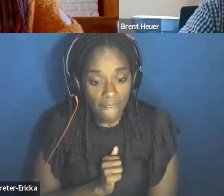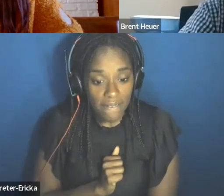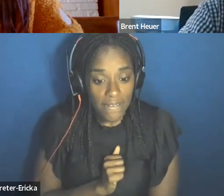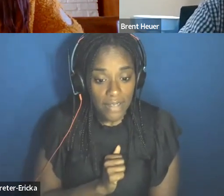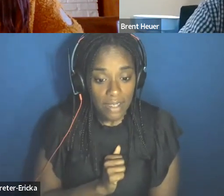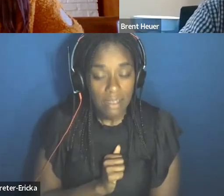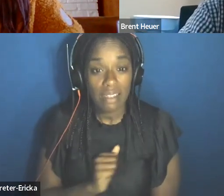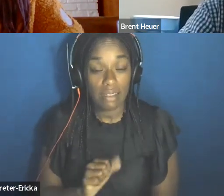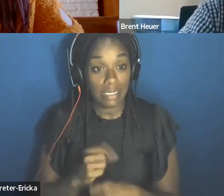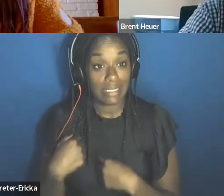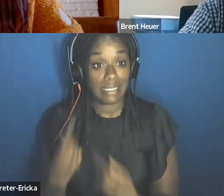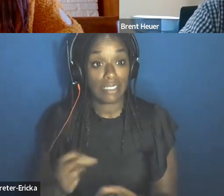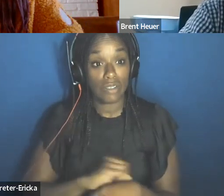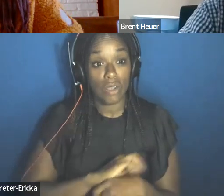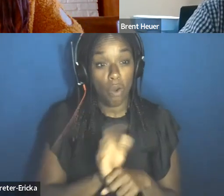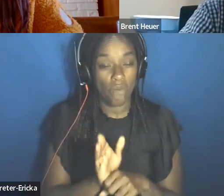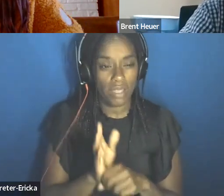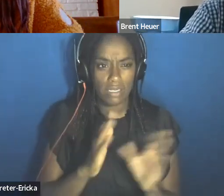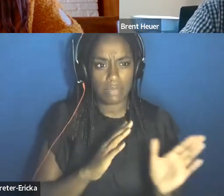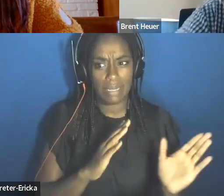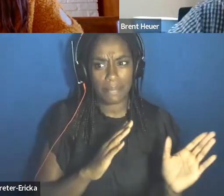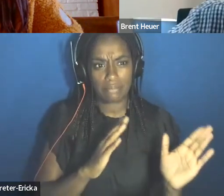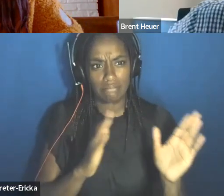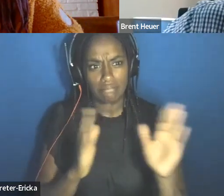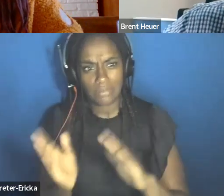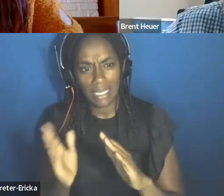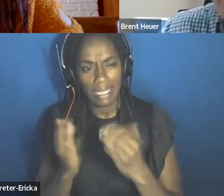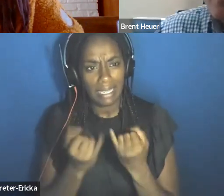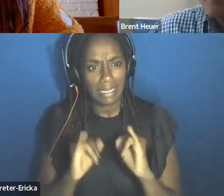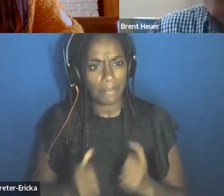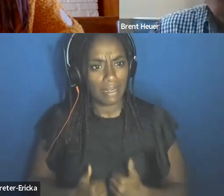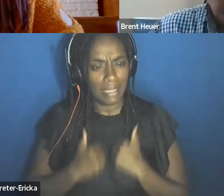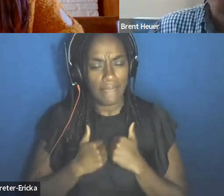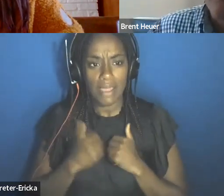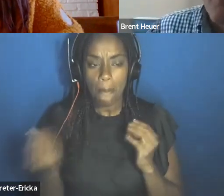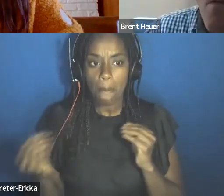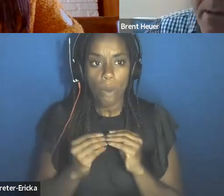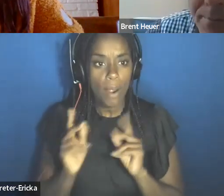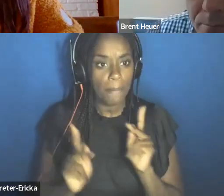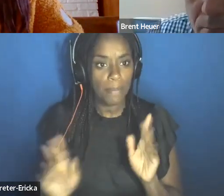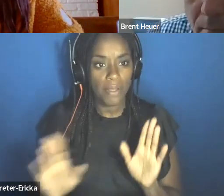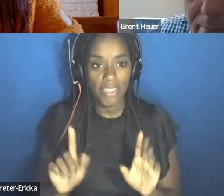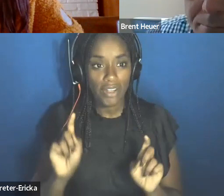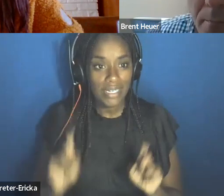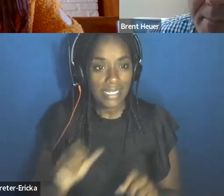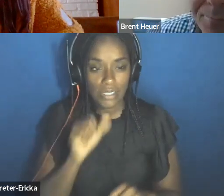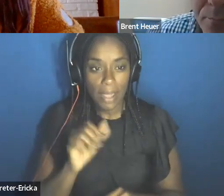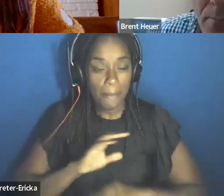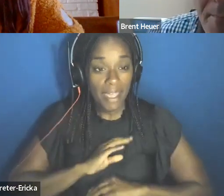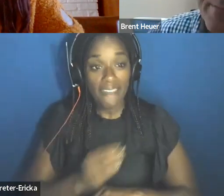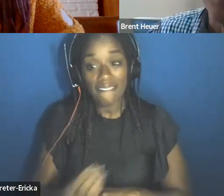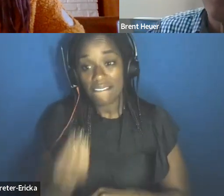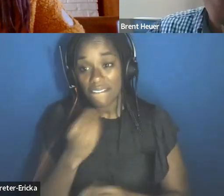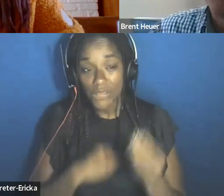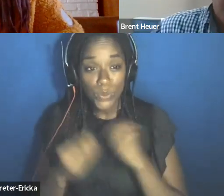big shift in independent living and just more folks not getting their needs met. Food is expensive right now. Housing